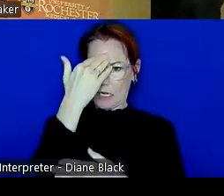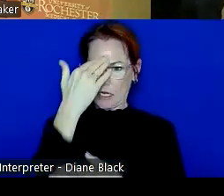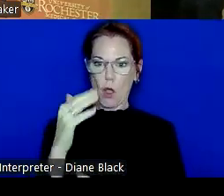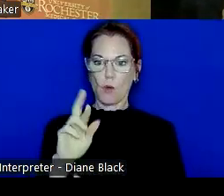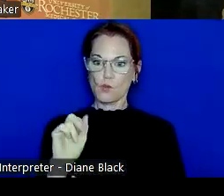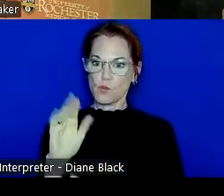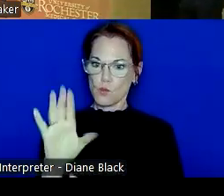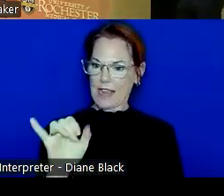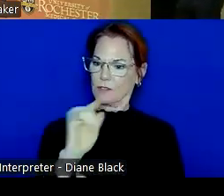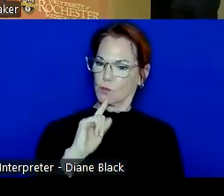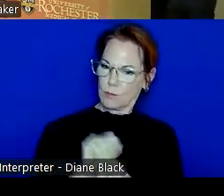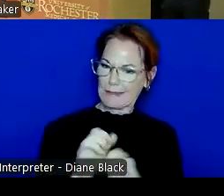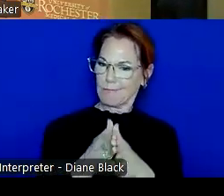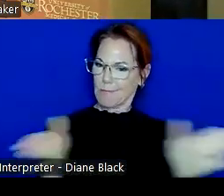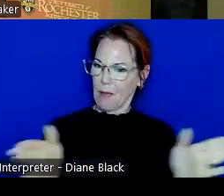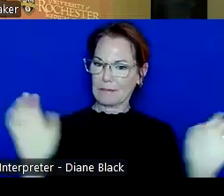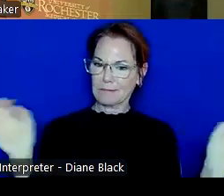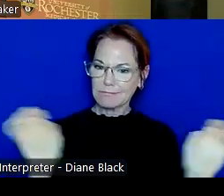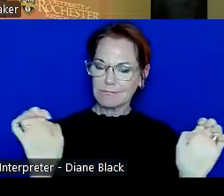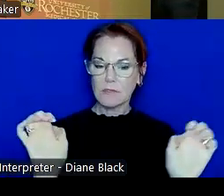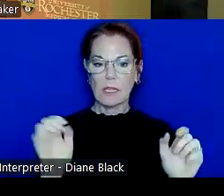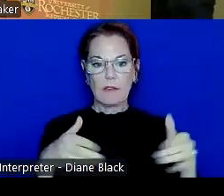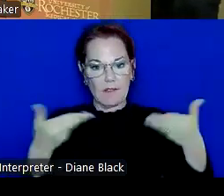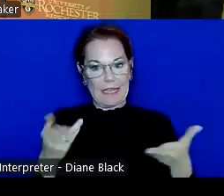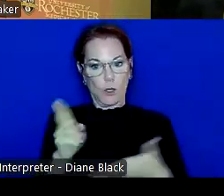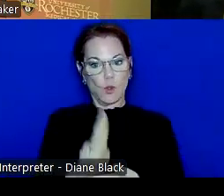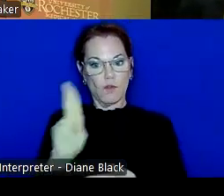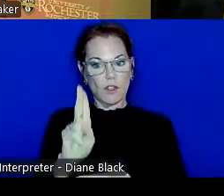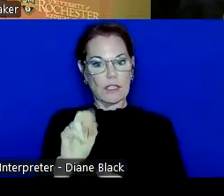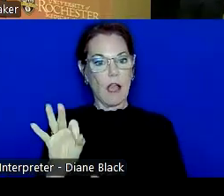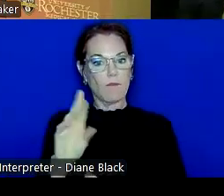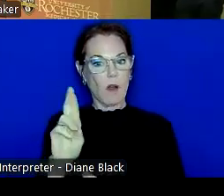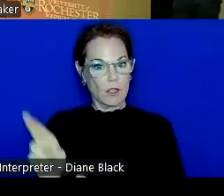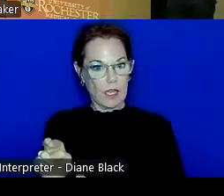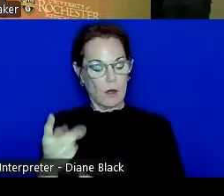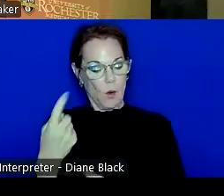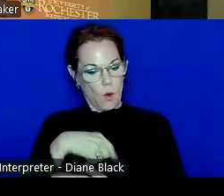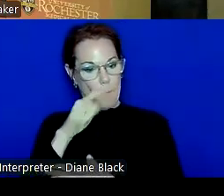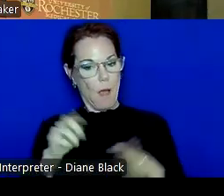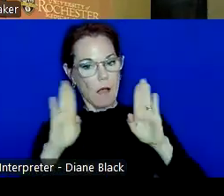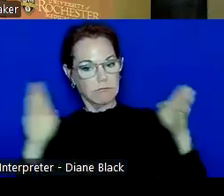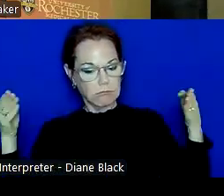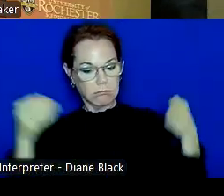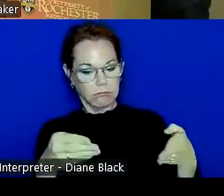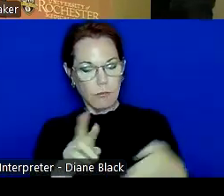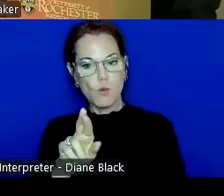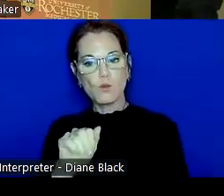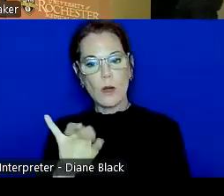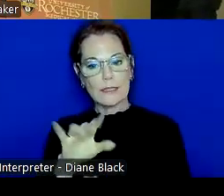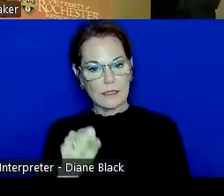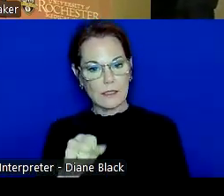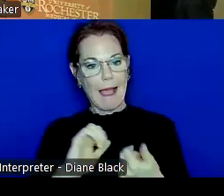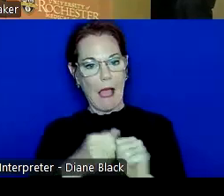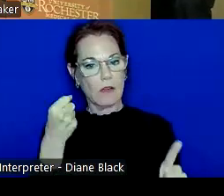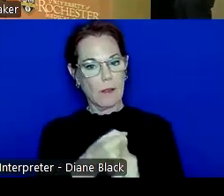really actually, to do healthcare well at the University of Rochester, we have to deal with how racism impacts the social determinants of